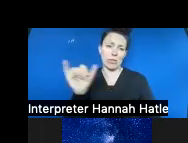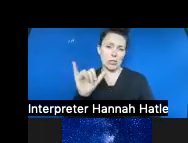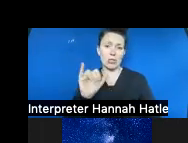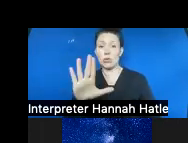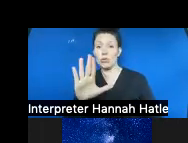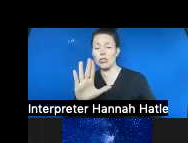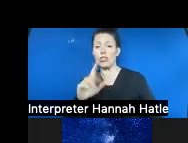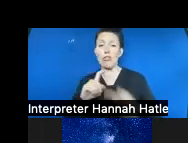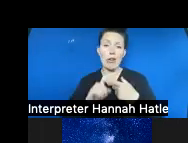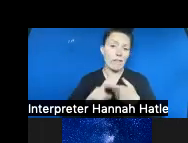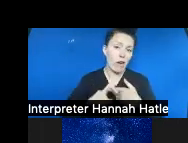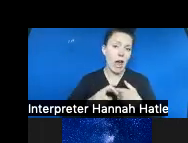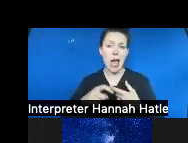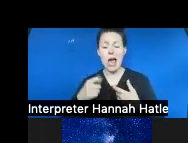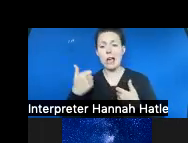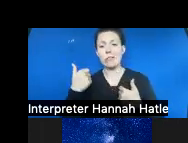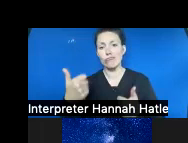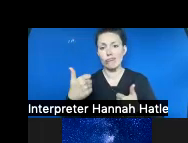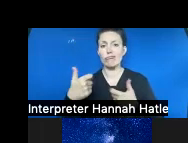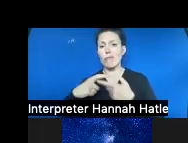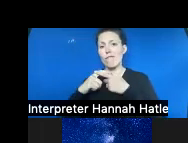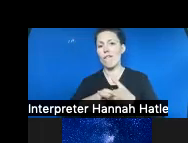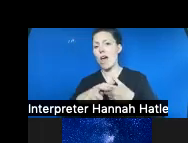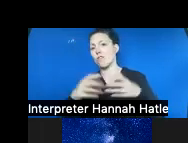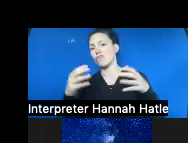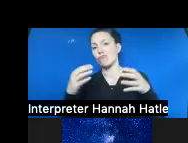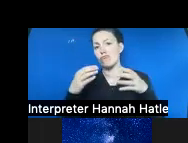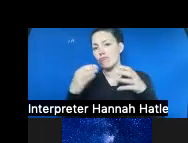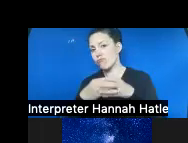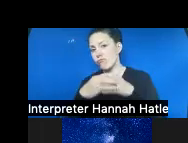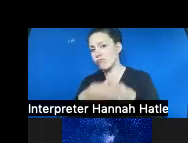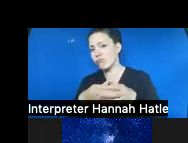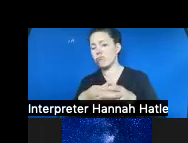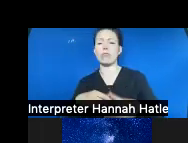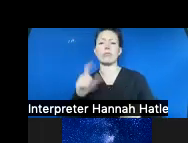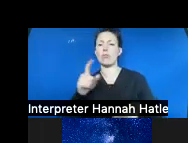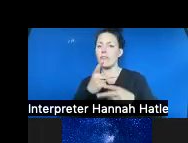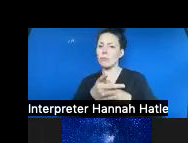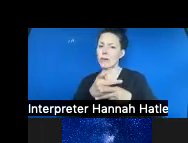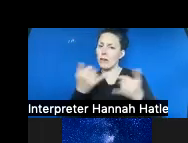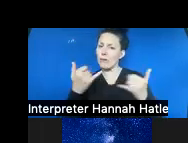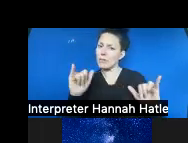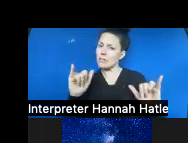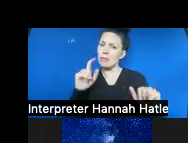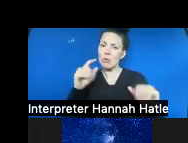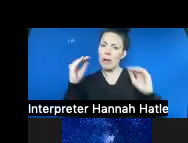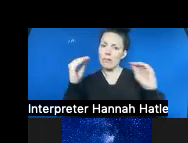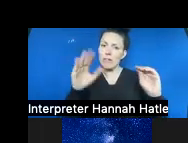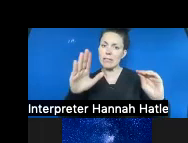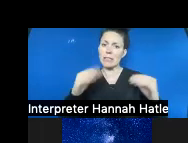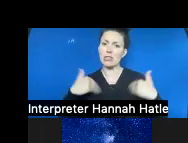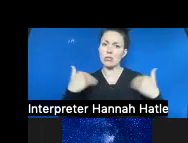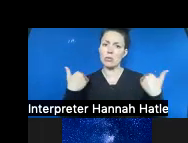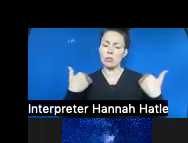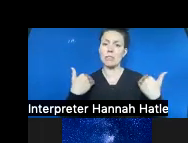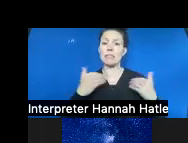the people you hang out with. There could always be a plant there. So we got to teach our youth what consent, no means no, yes